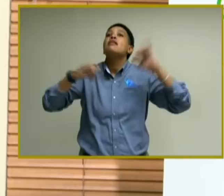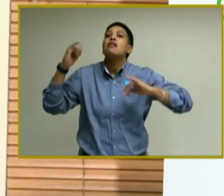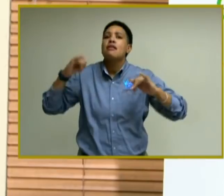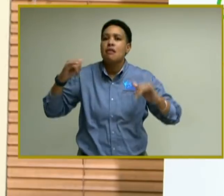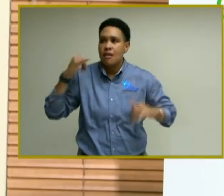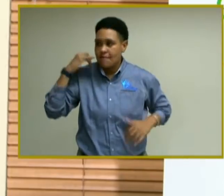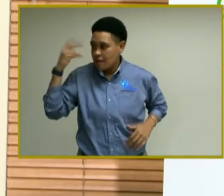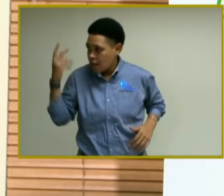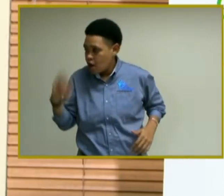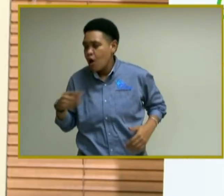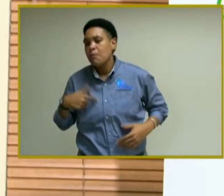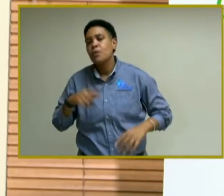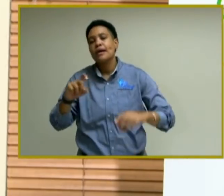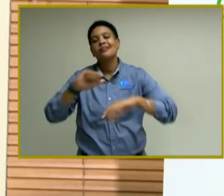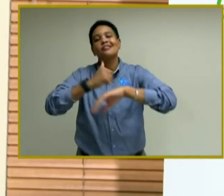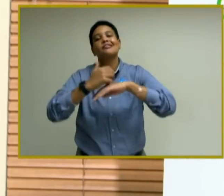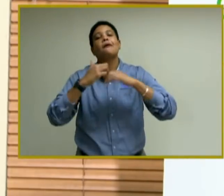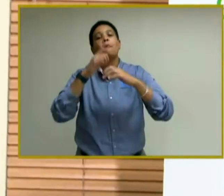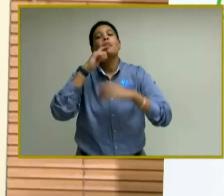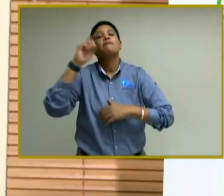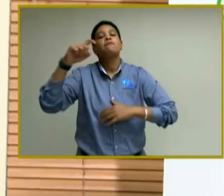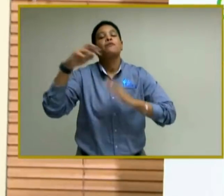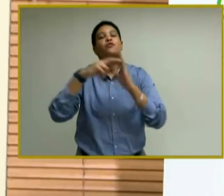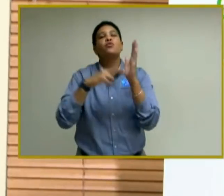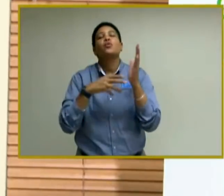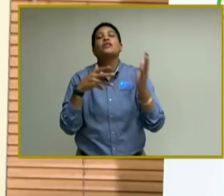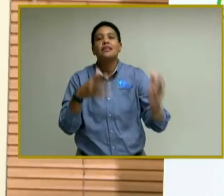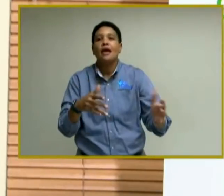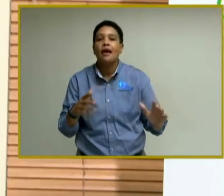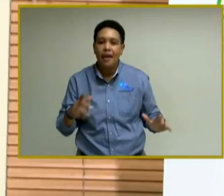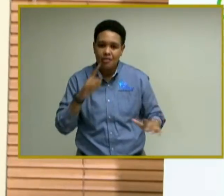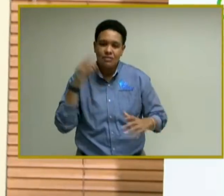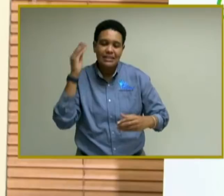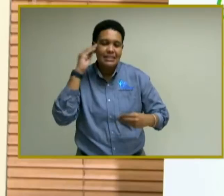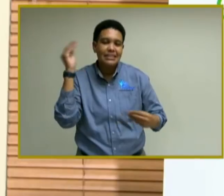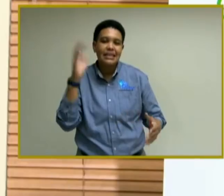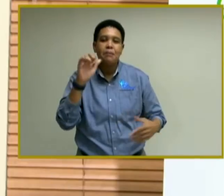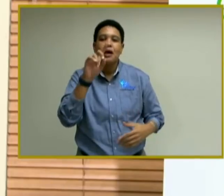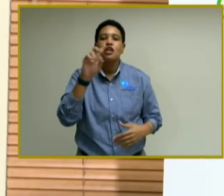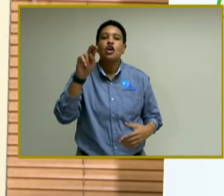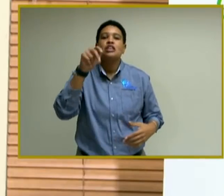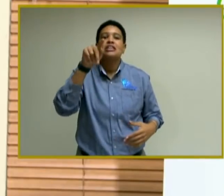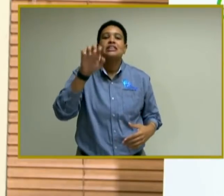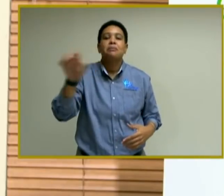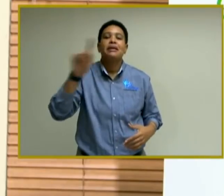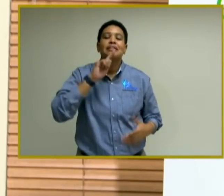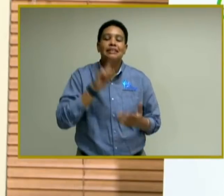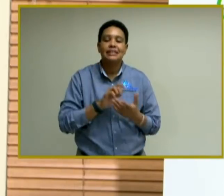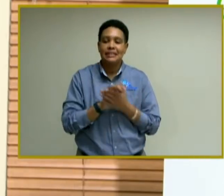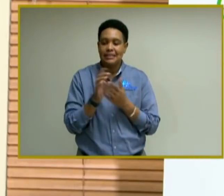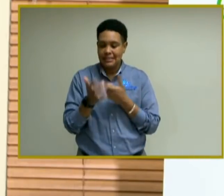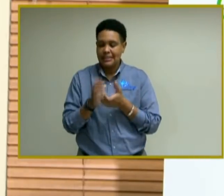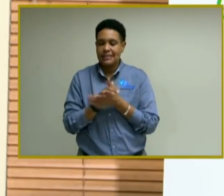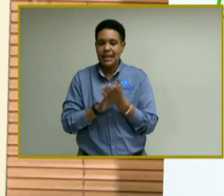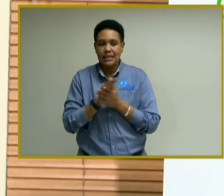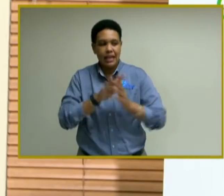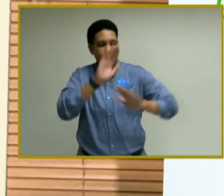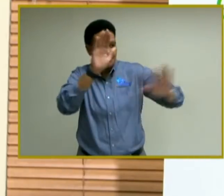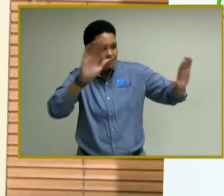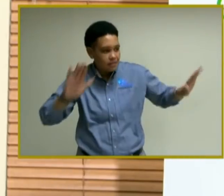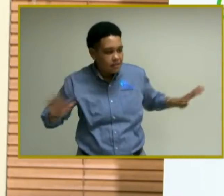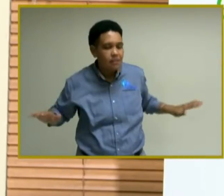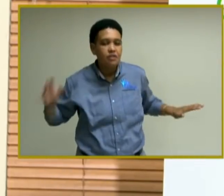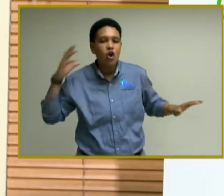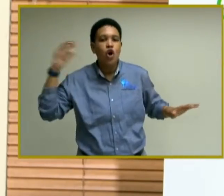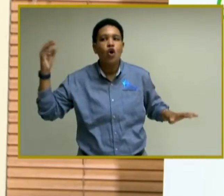can put the necessary measures in place, as said by Dr. Spence, the sanitizing of the space,